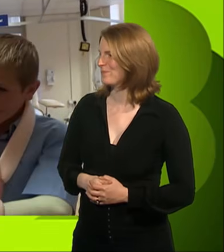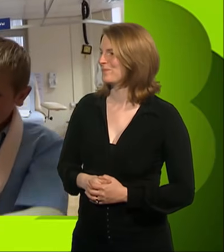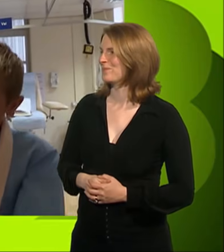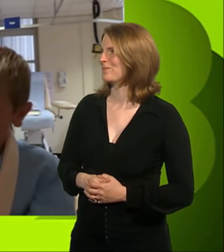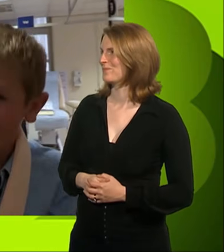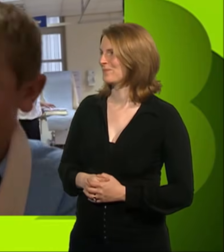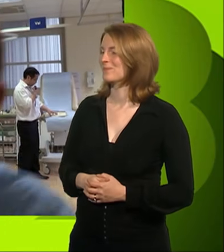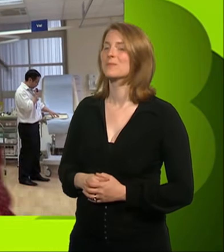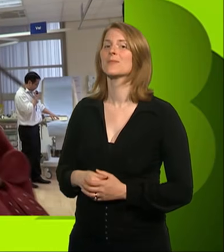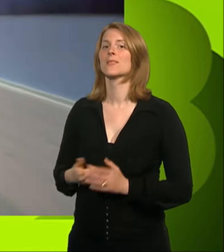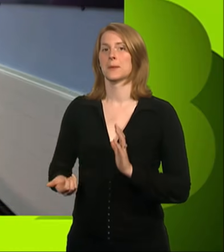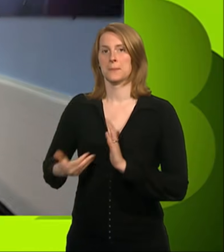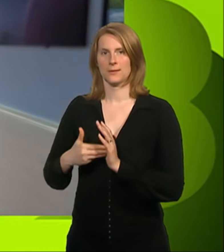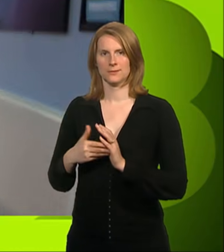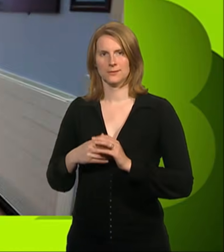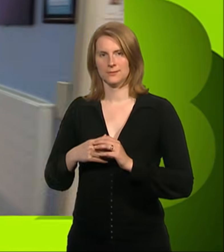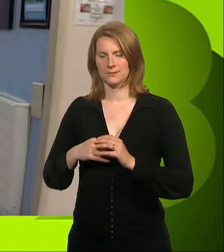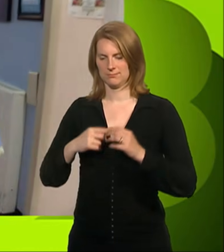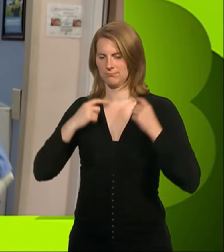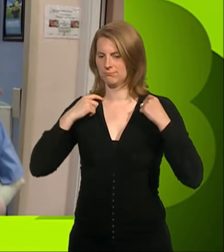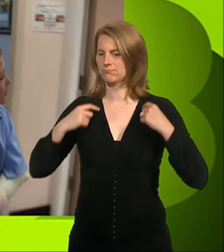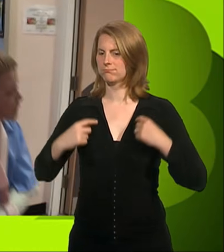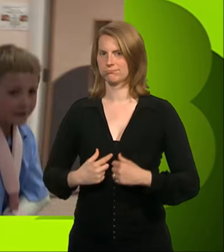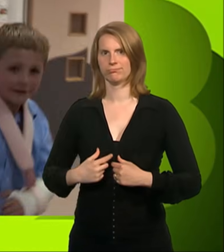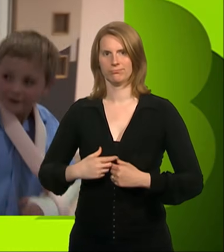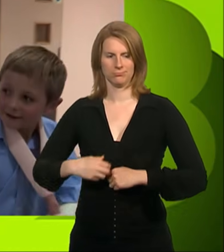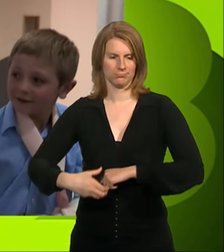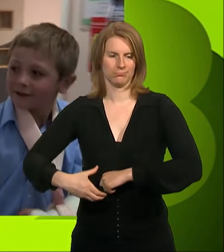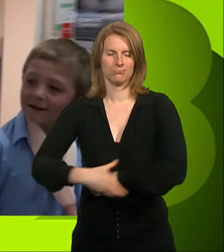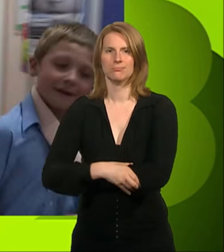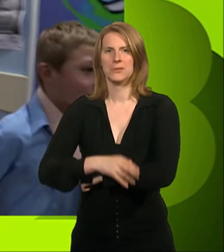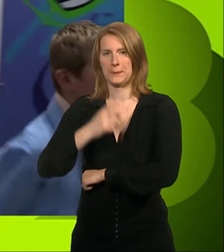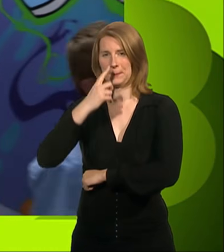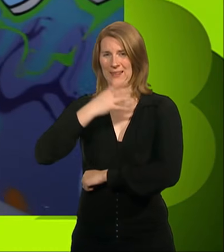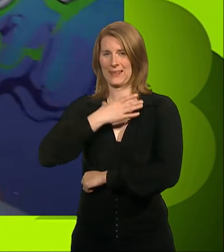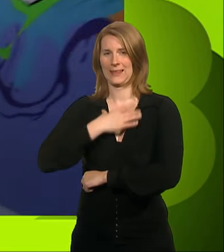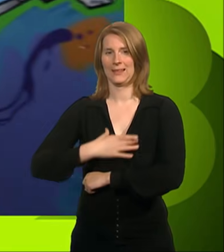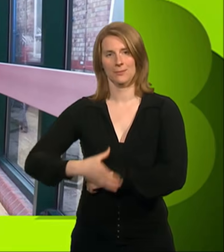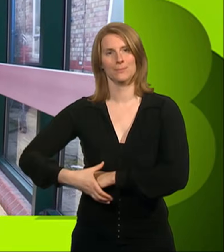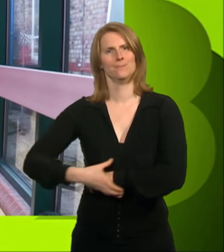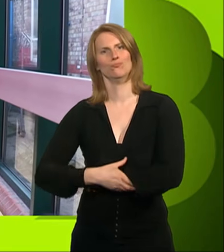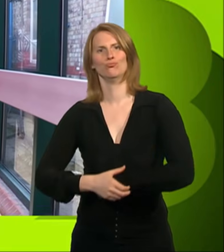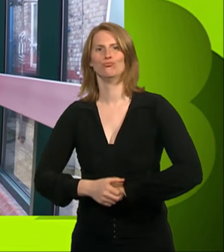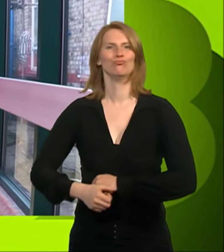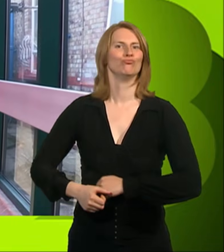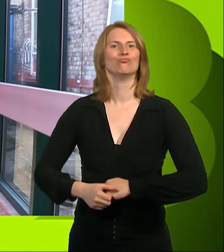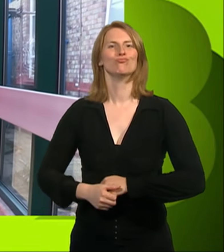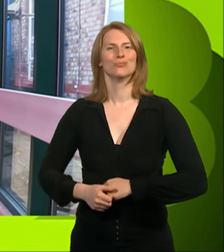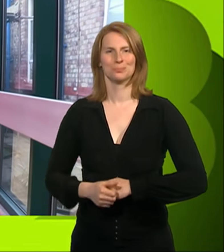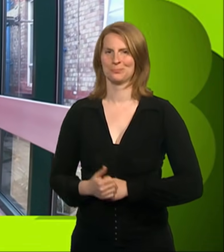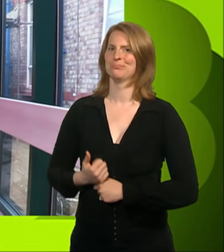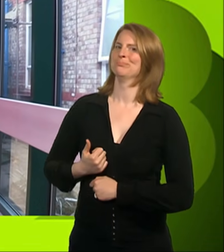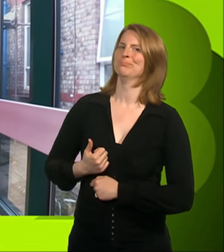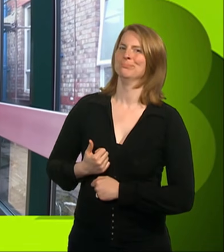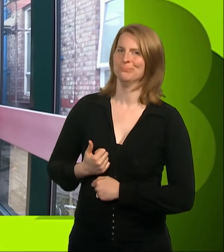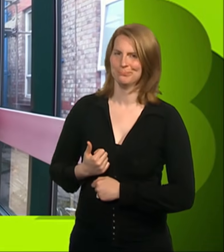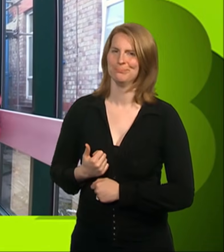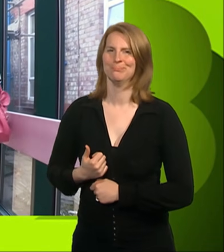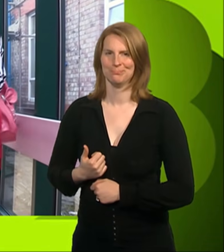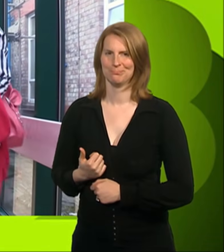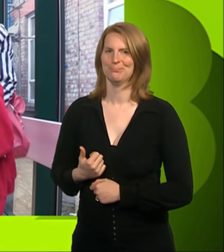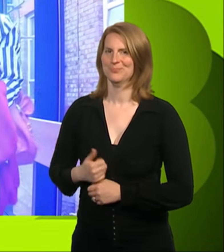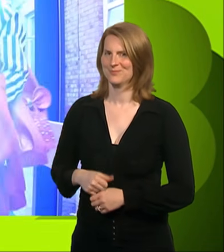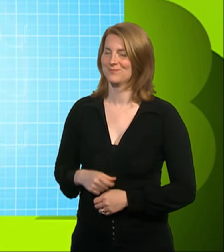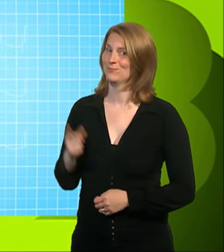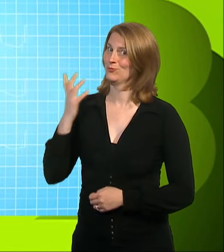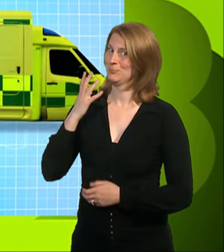A full plaster cast with matching pink sling. It's what all the best dressed boys are wearing this year. Very stylish. It certainly is a dream